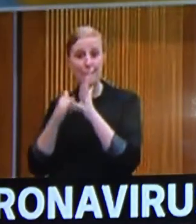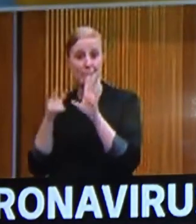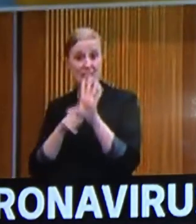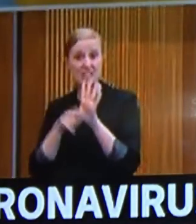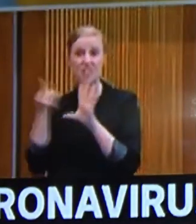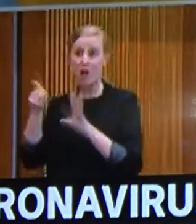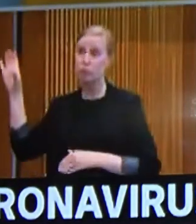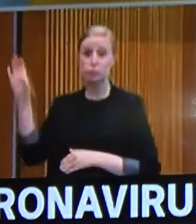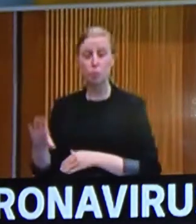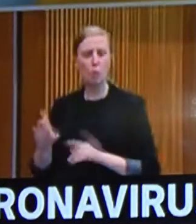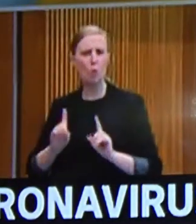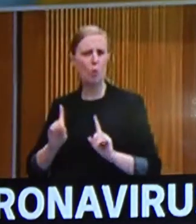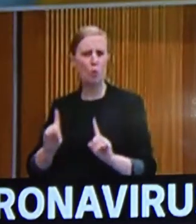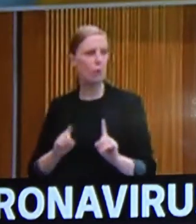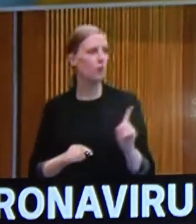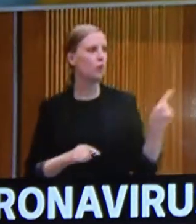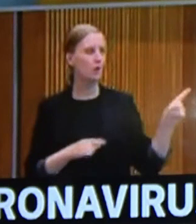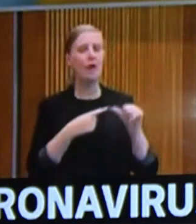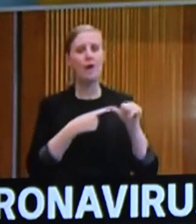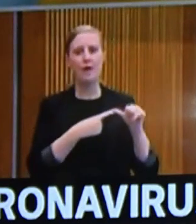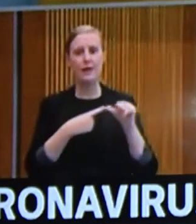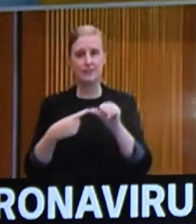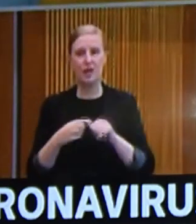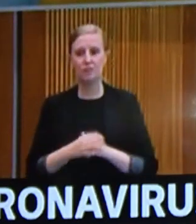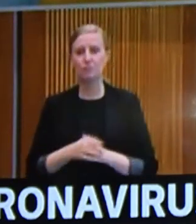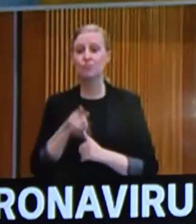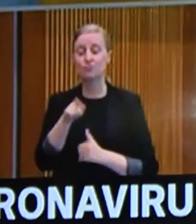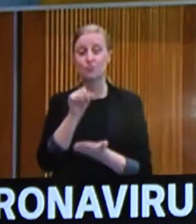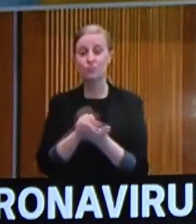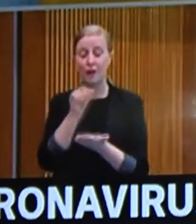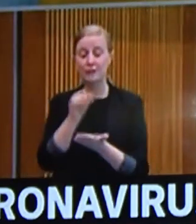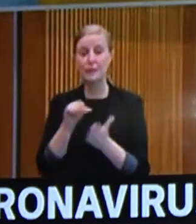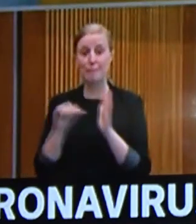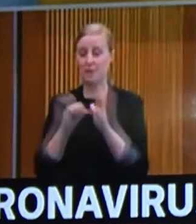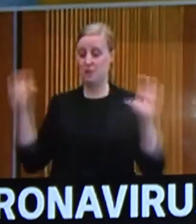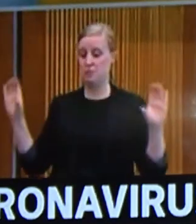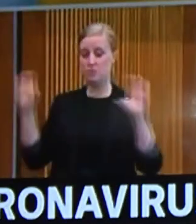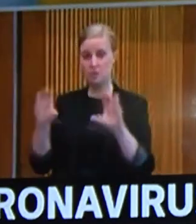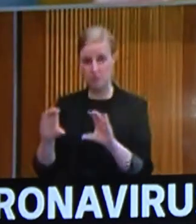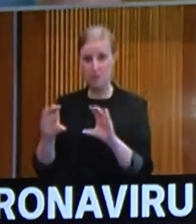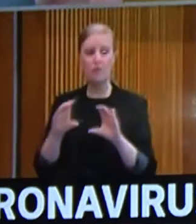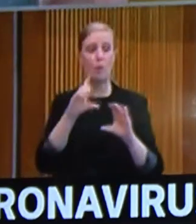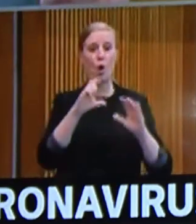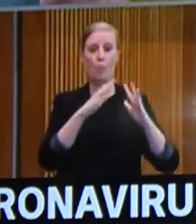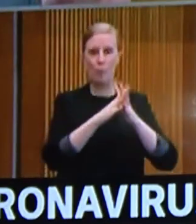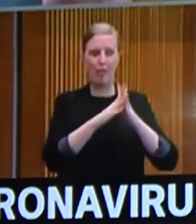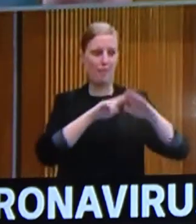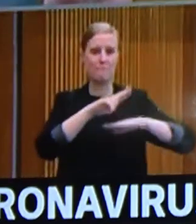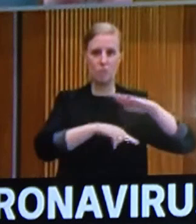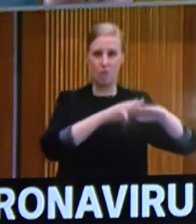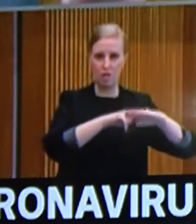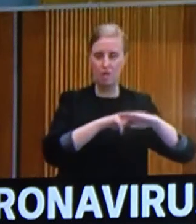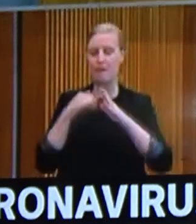exactly, Commonwealth and state funding. And so any one hospital will have the support from